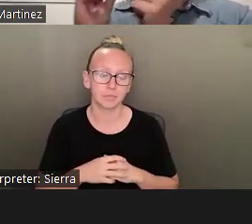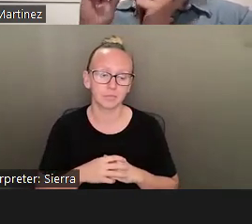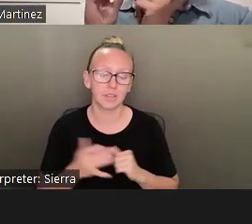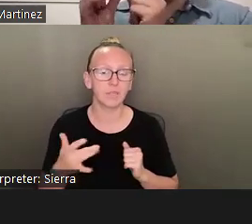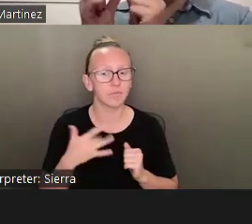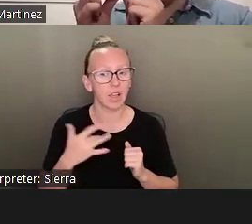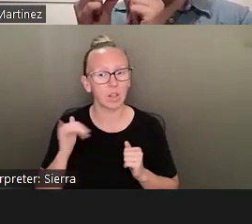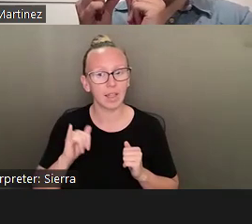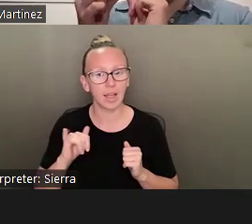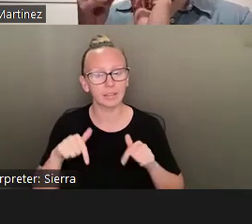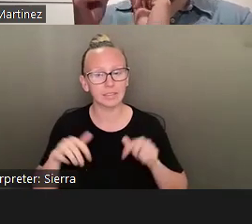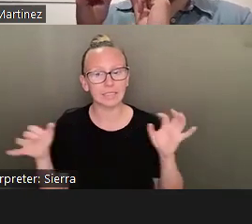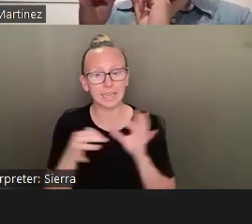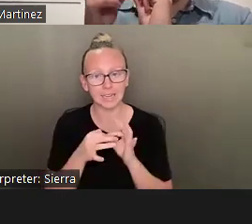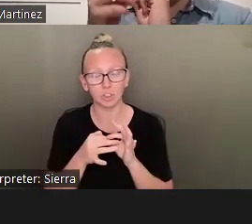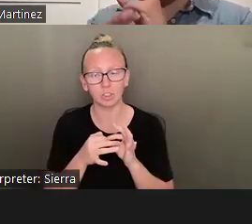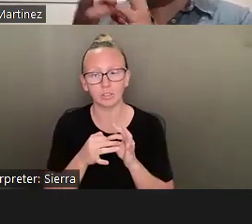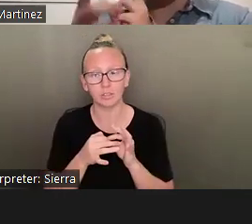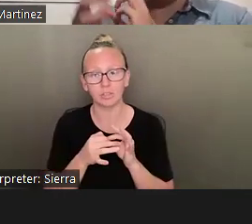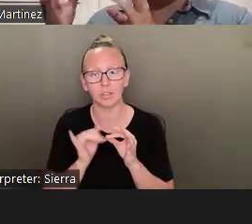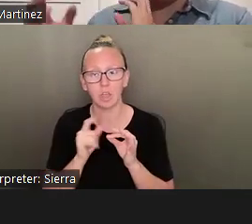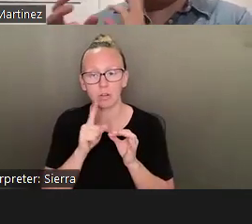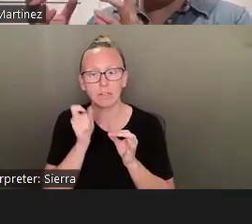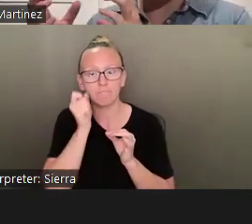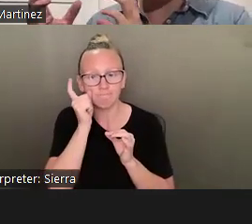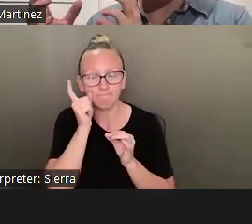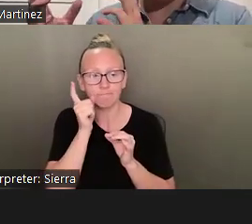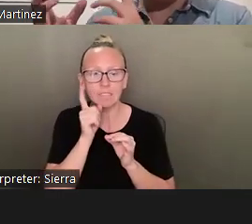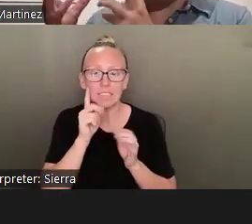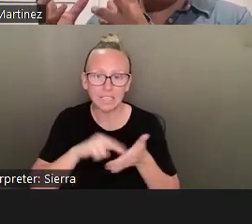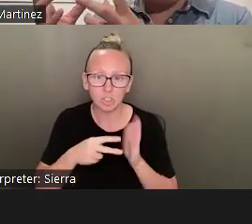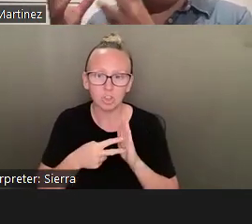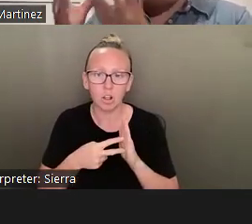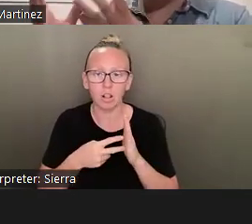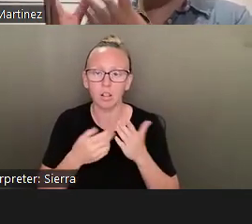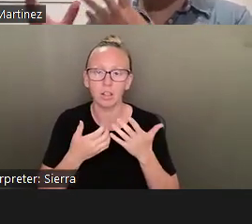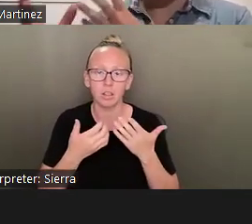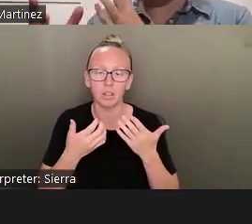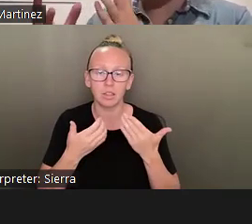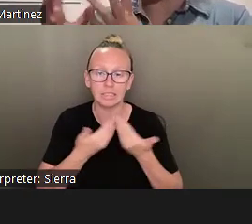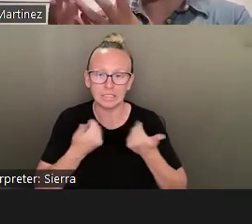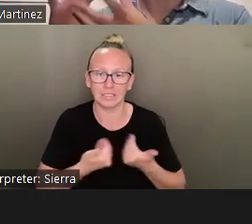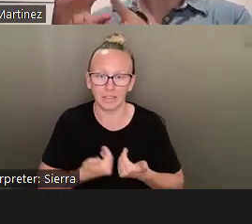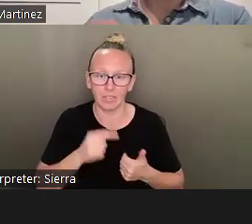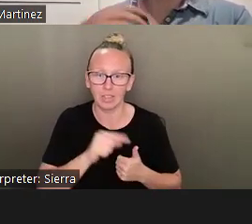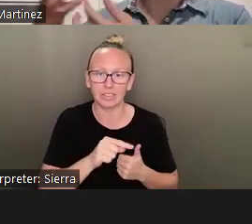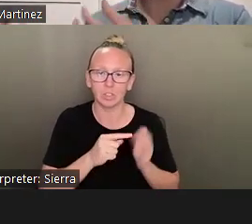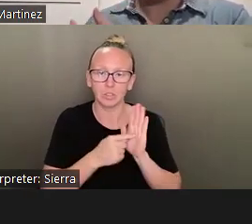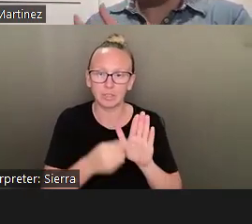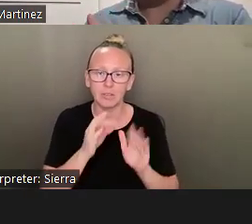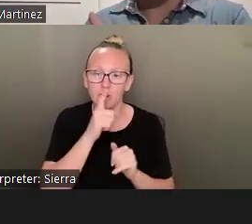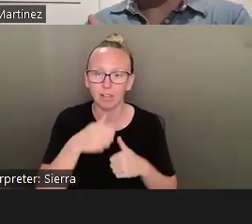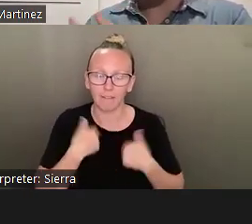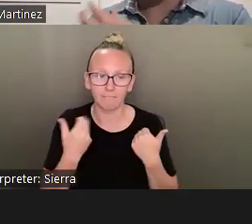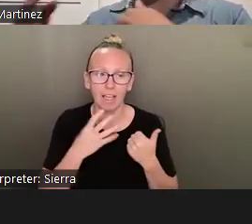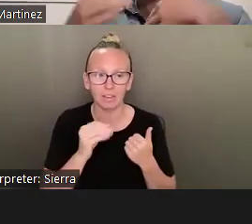connection that really clicked of this deliberate dismantling of this one depiction of reality and reweaving it